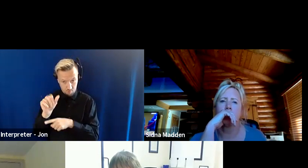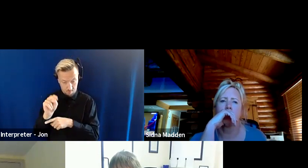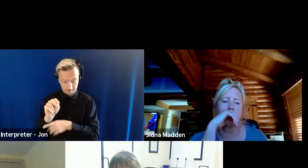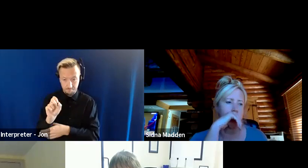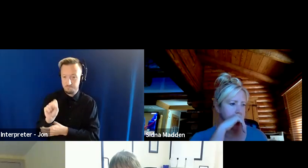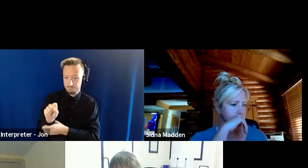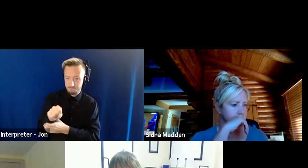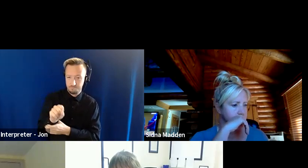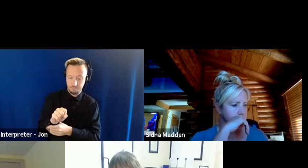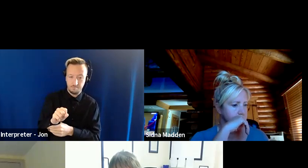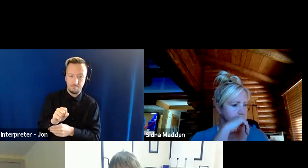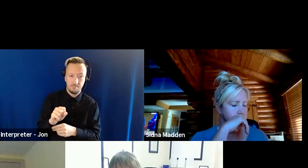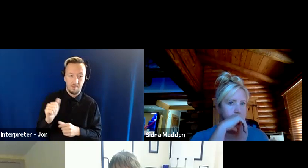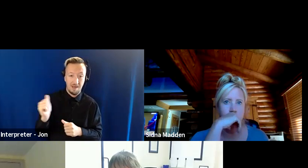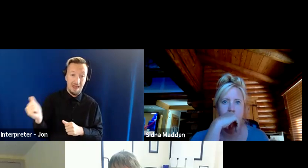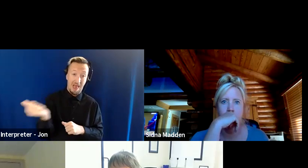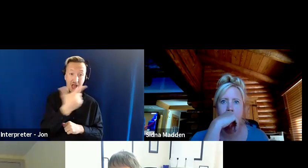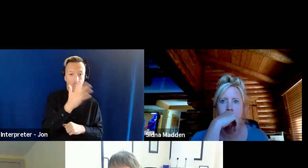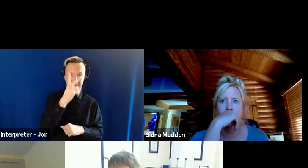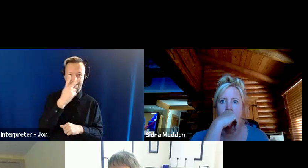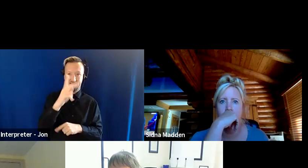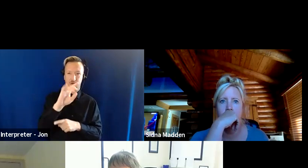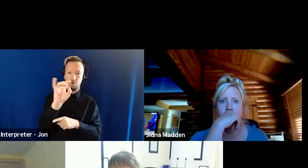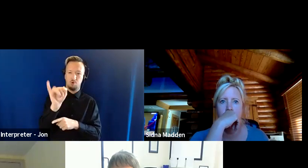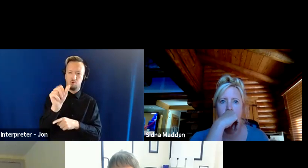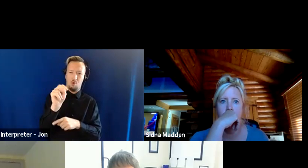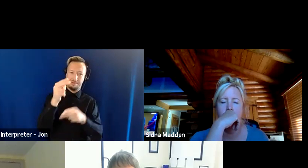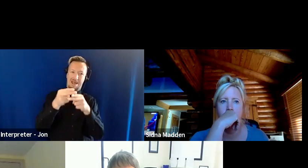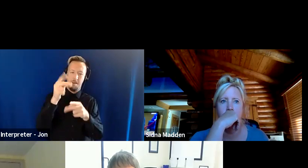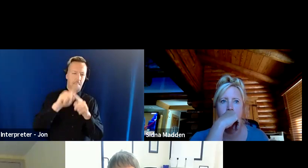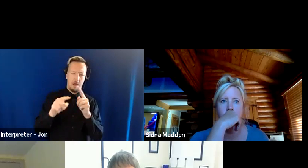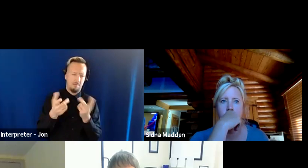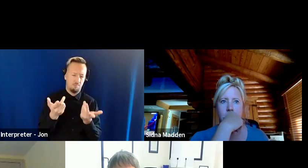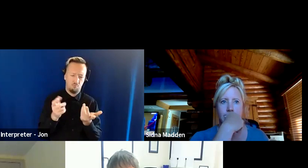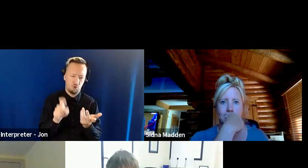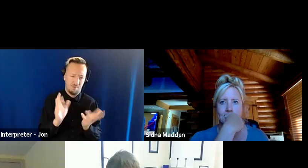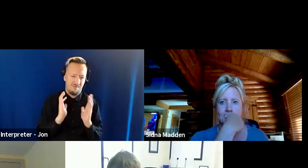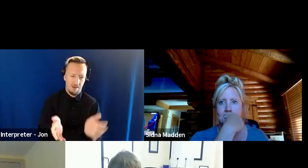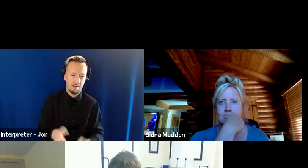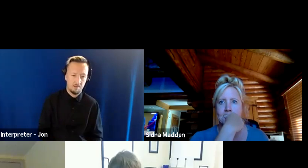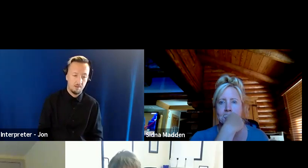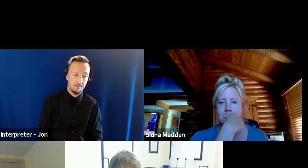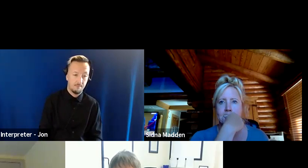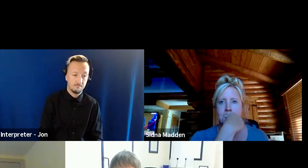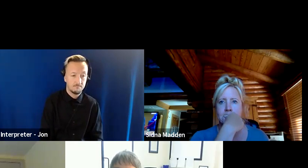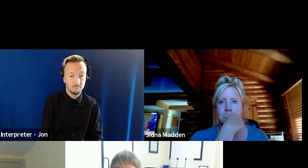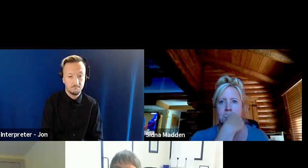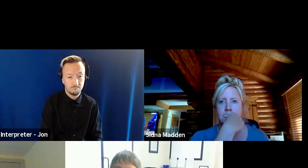Yes, that would make everyone's name be hers, but that shouldn't cause any other technical problems.